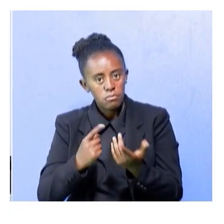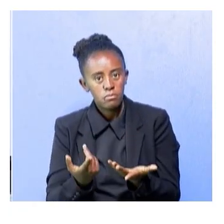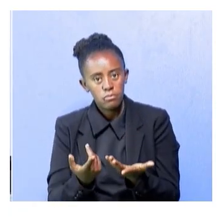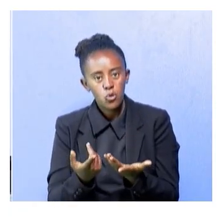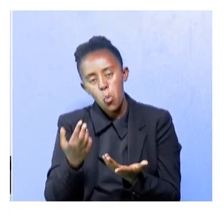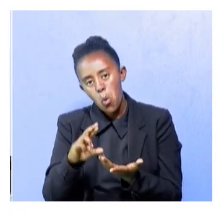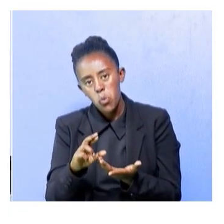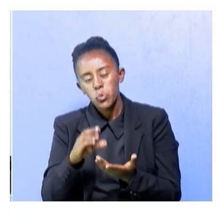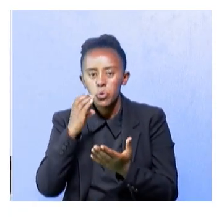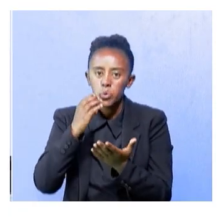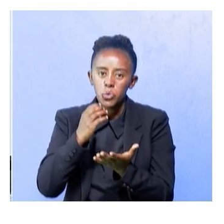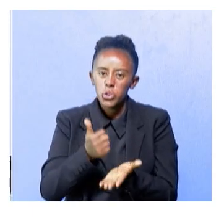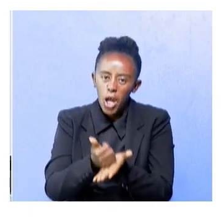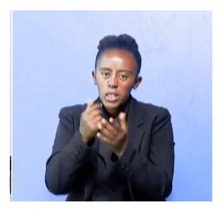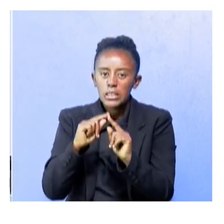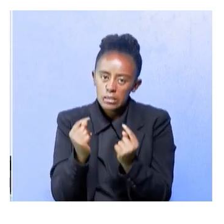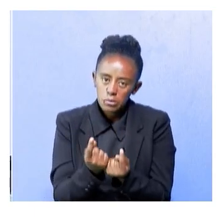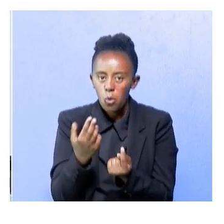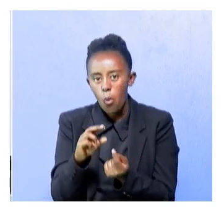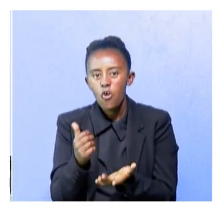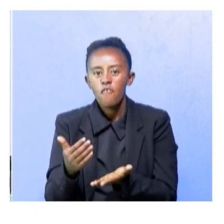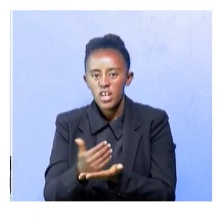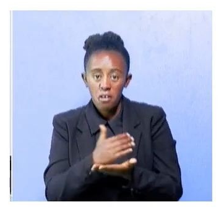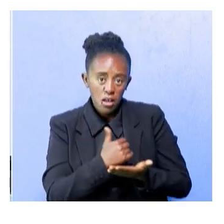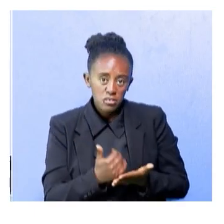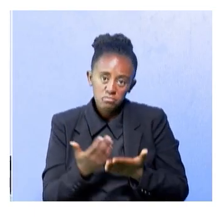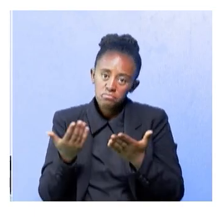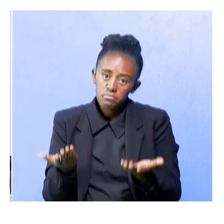the fundraising team maybe. Both are acceptable in both cases.